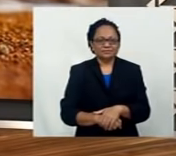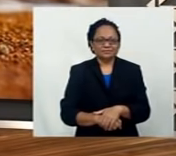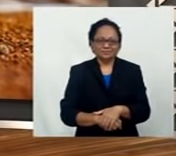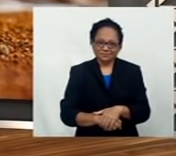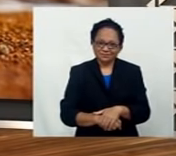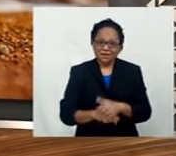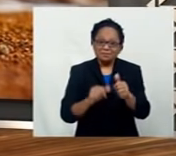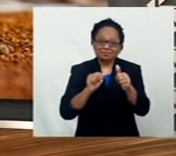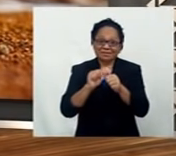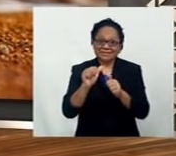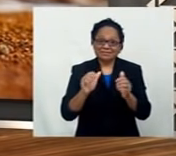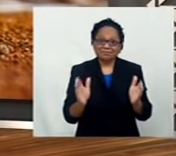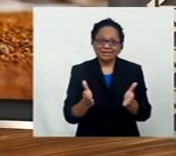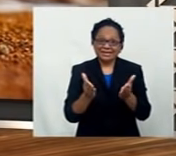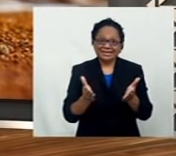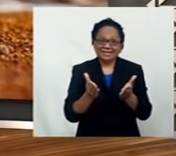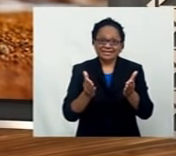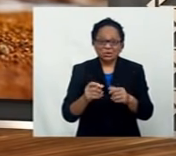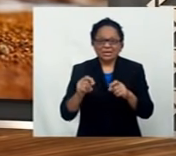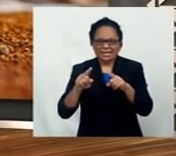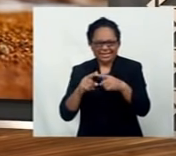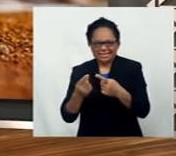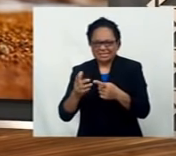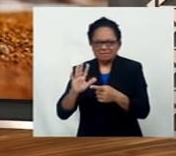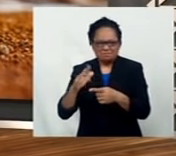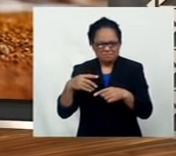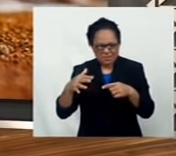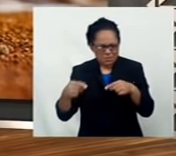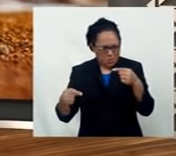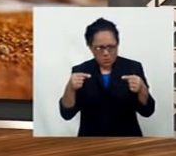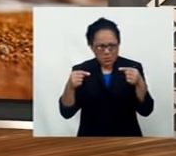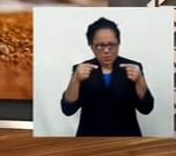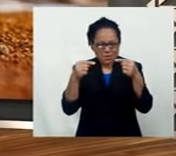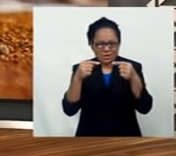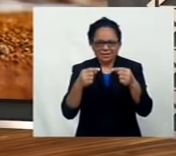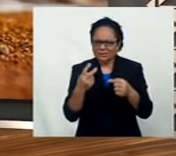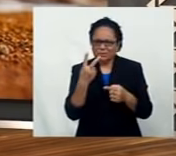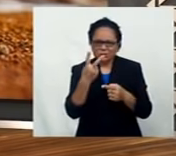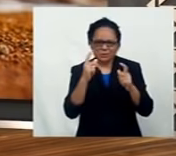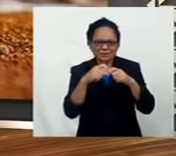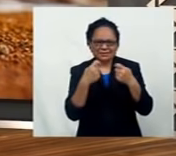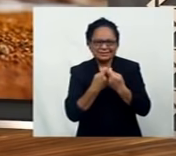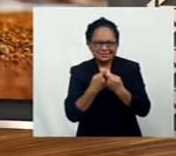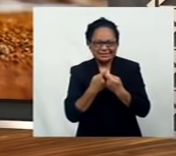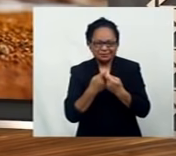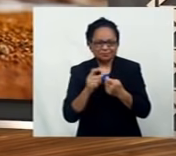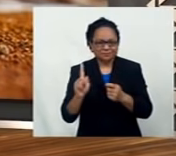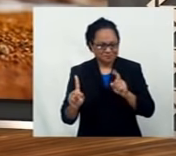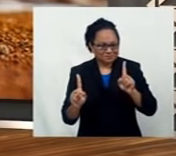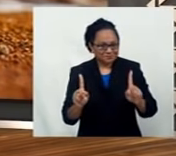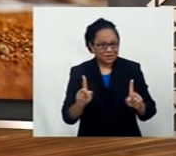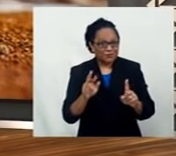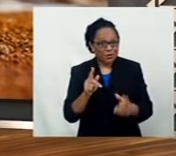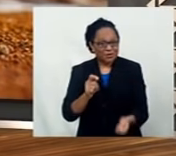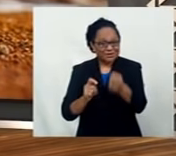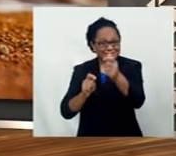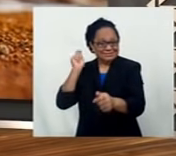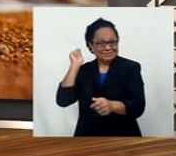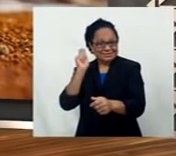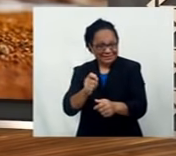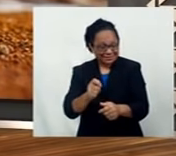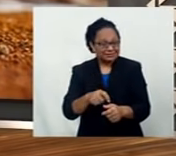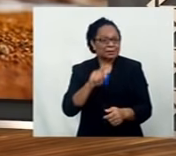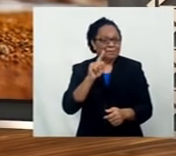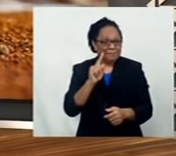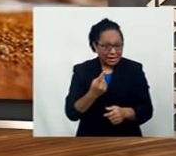In play of the day, things may have gotten heated between Gail Monfils and Andrei Rublev at the Cincinnati Tennis Open, but they still managed